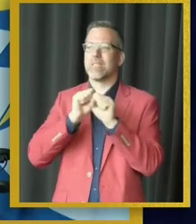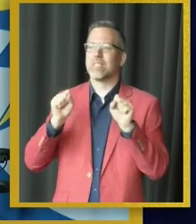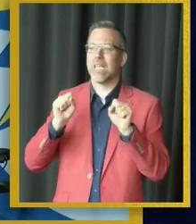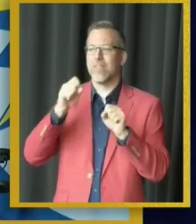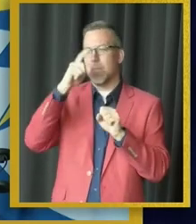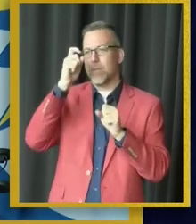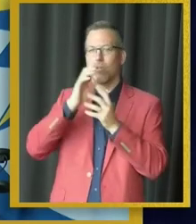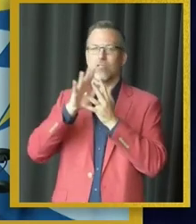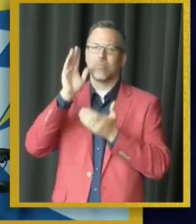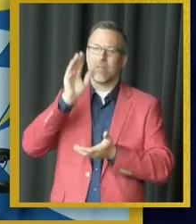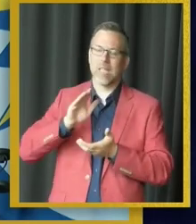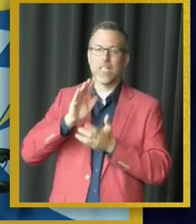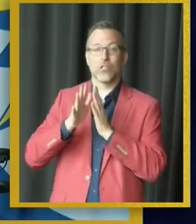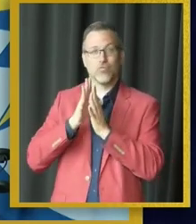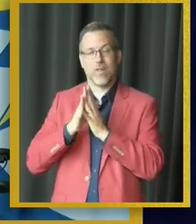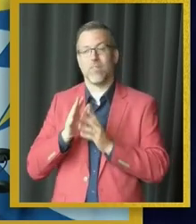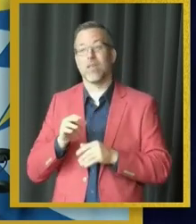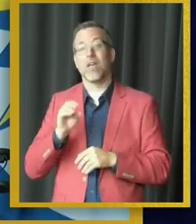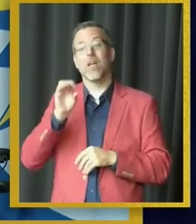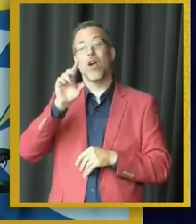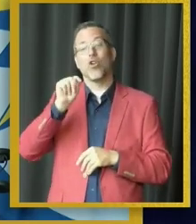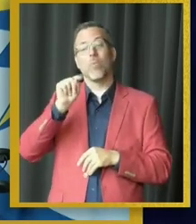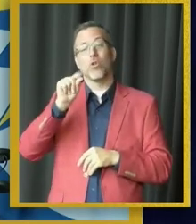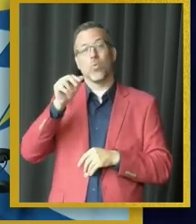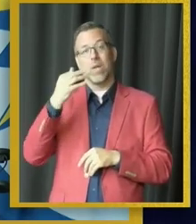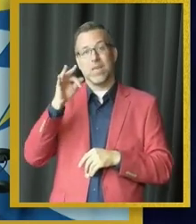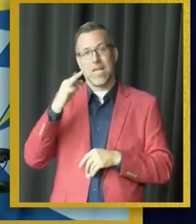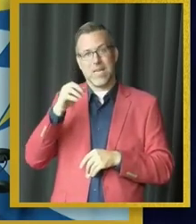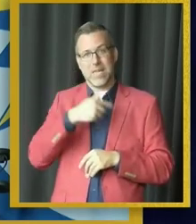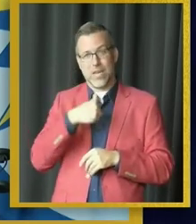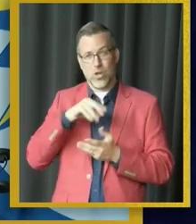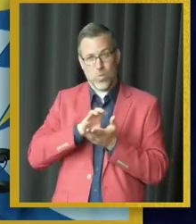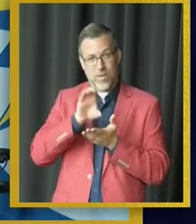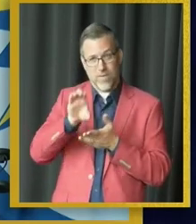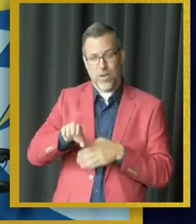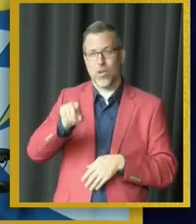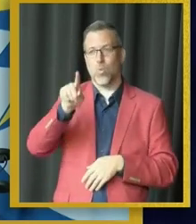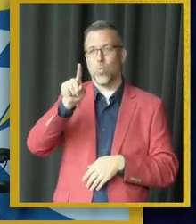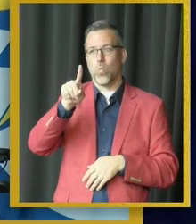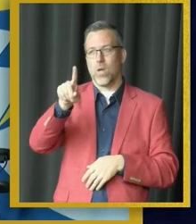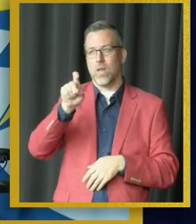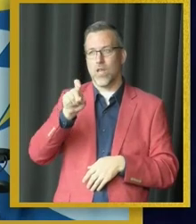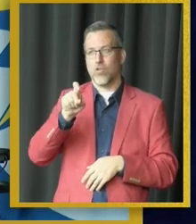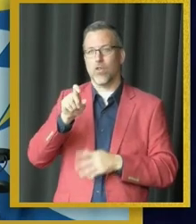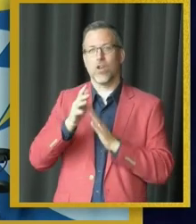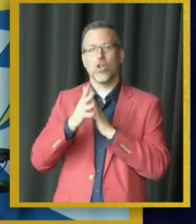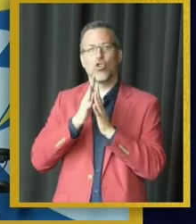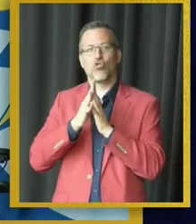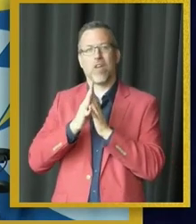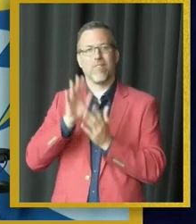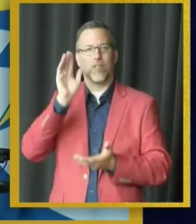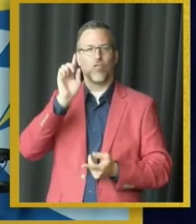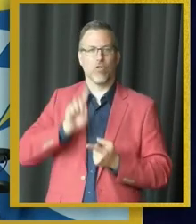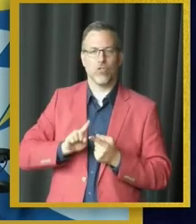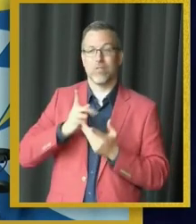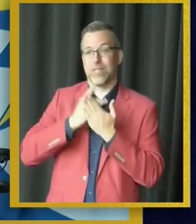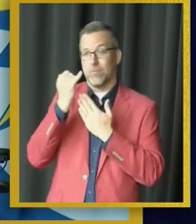calming. And since October of 2019, we have funded 100 traffic calming projects in